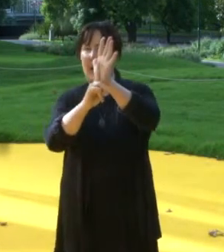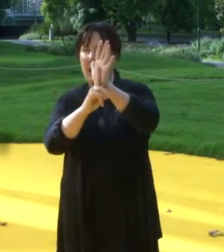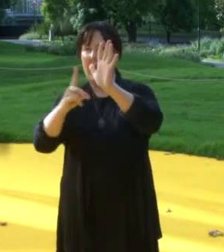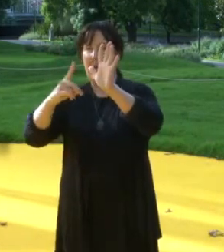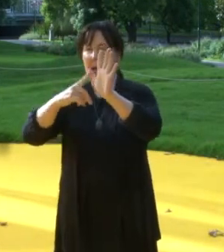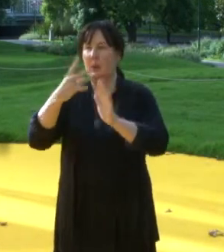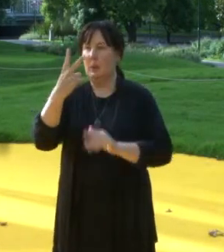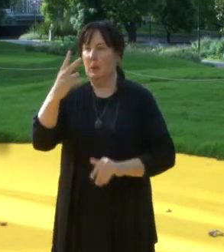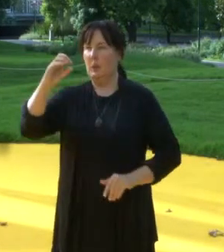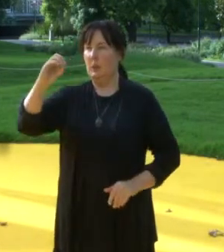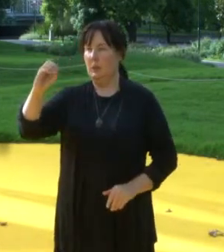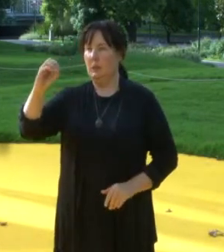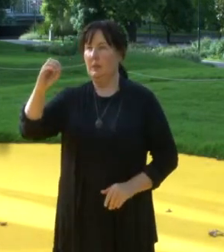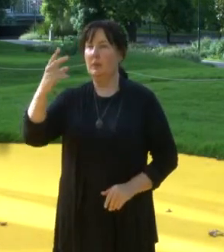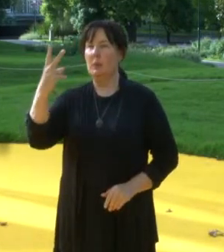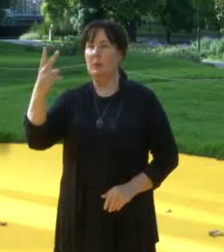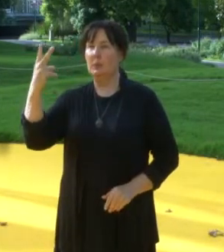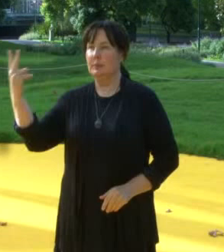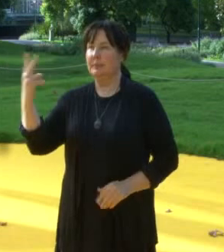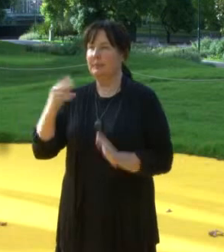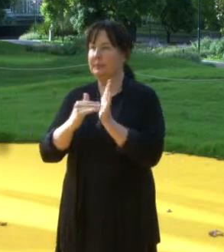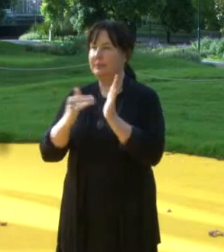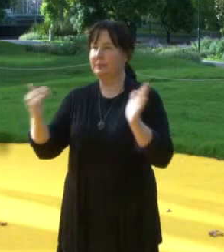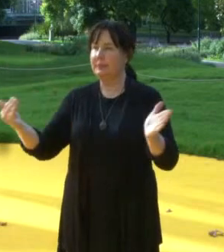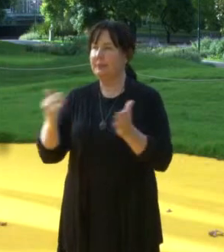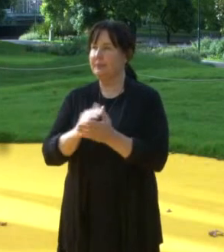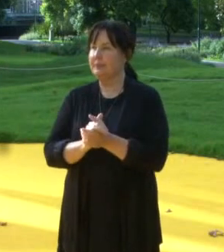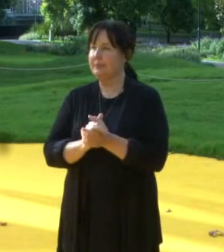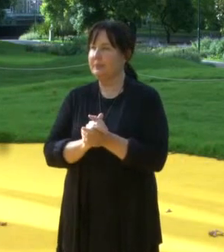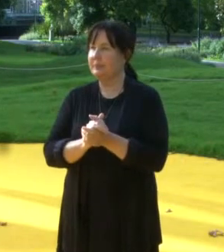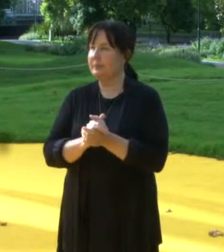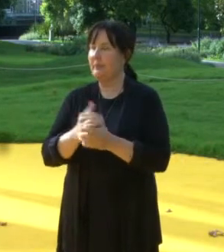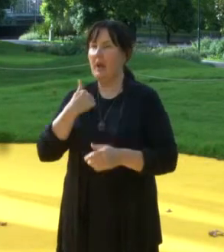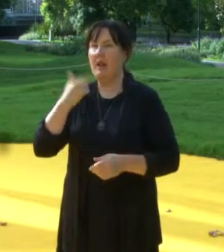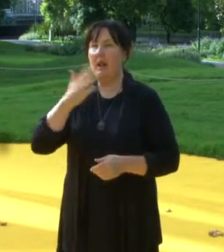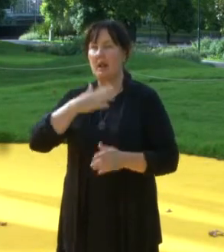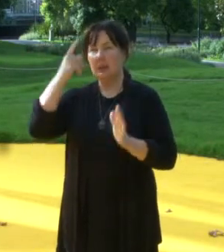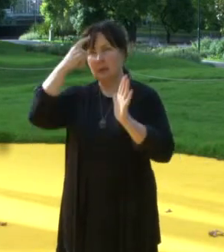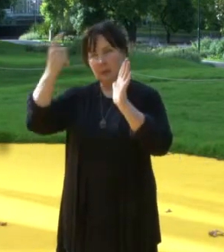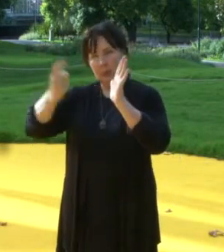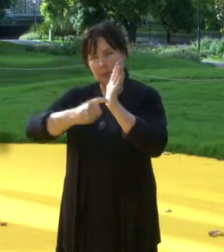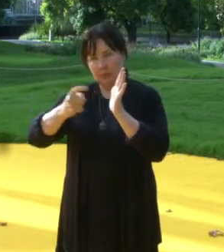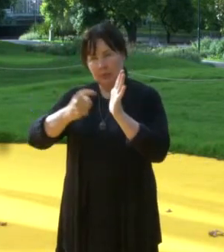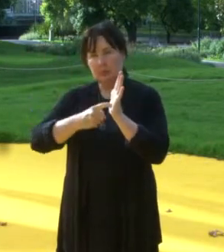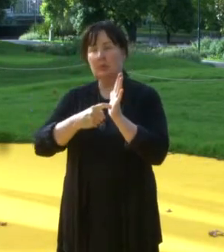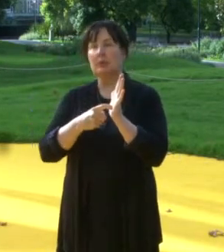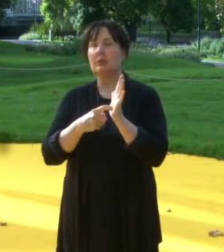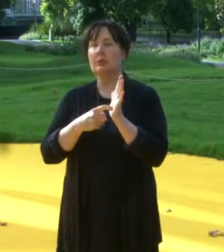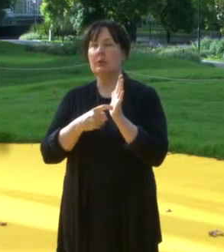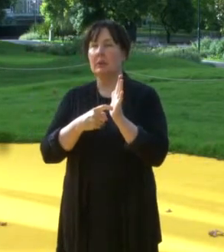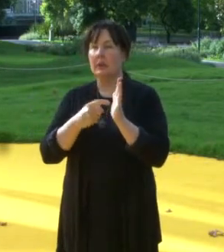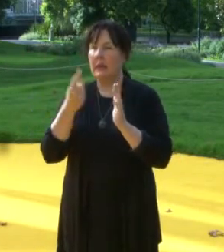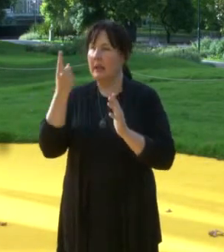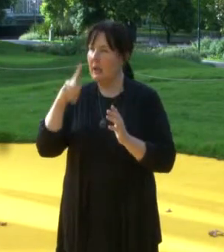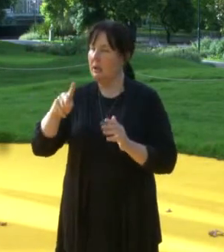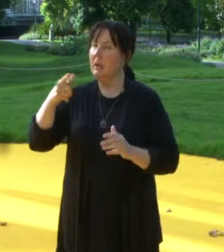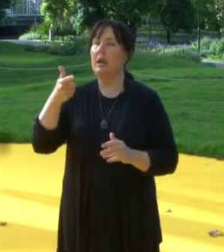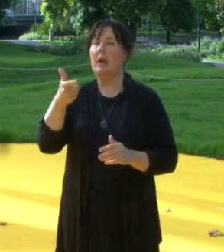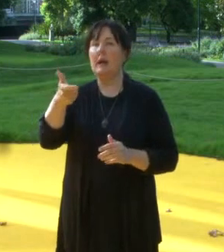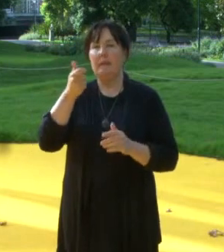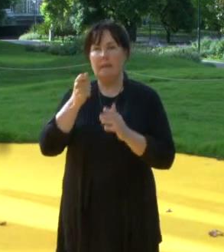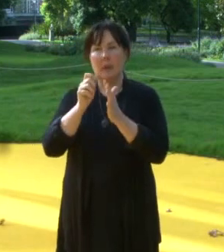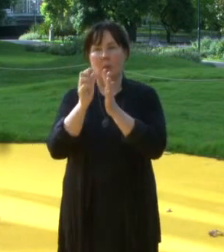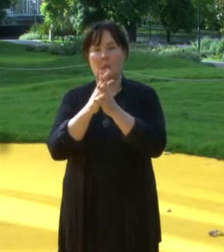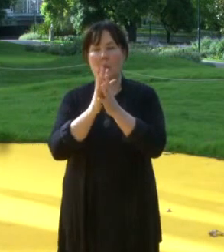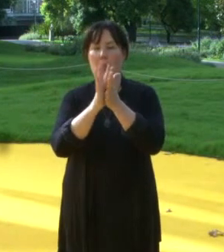2022. Now, I'd like to acknowledge and invite Wheeler